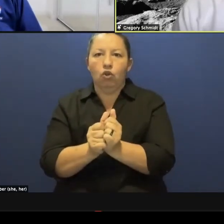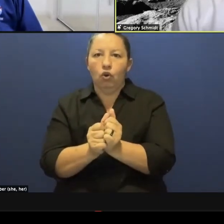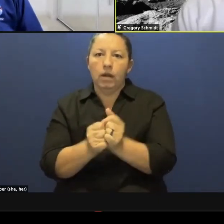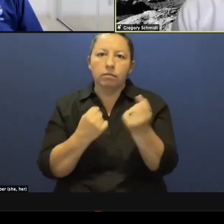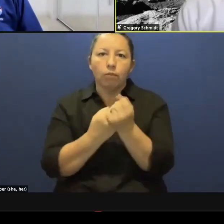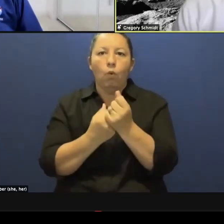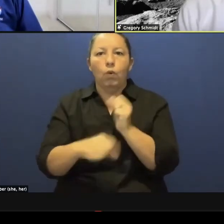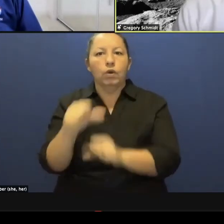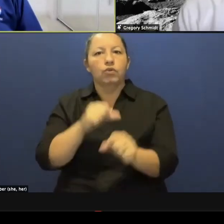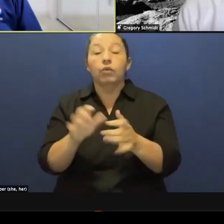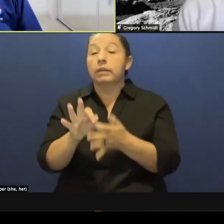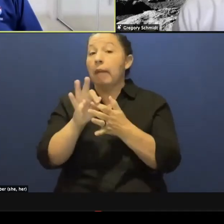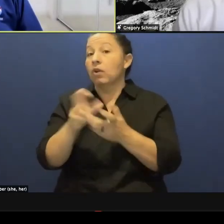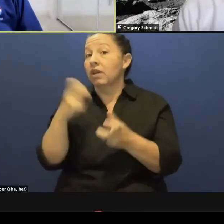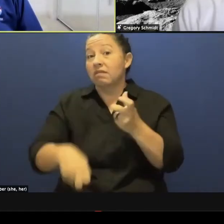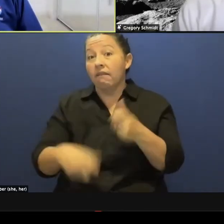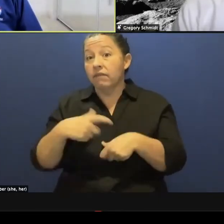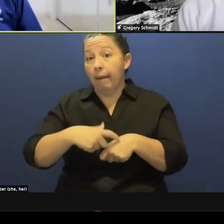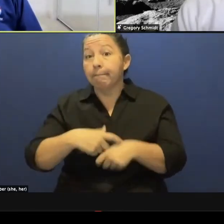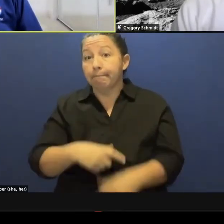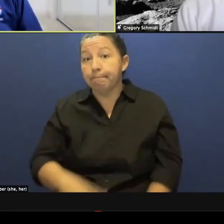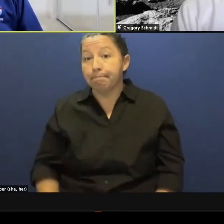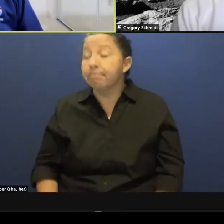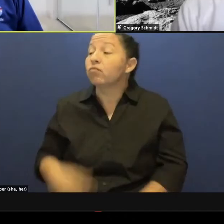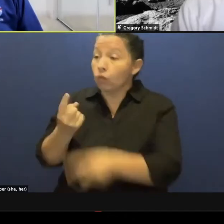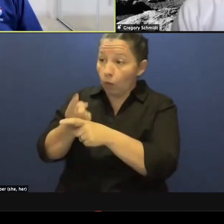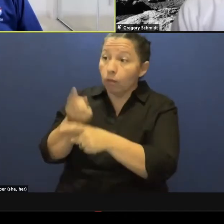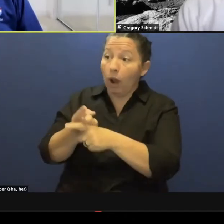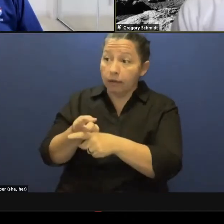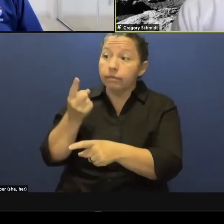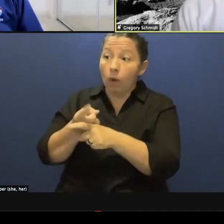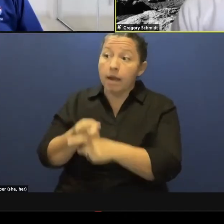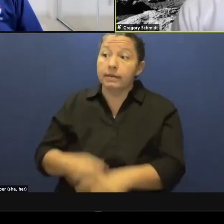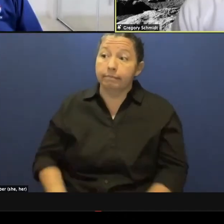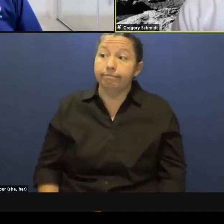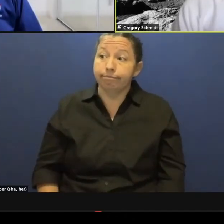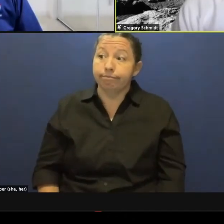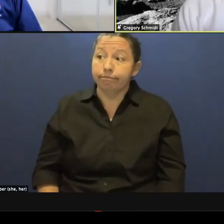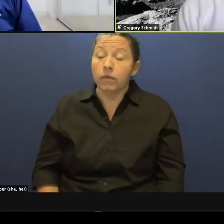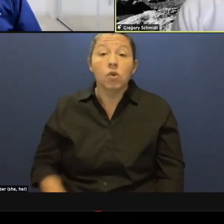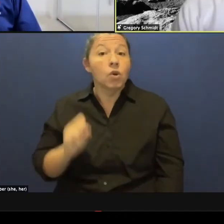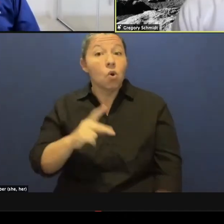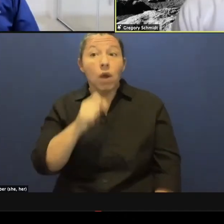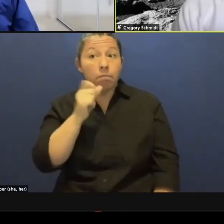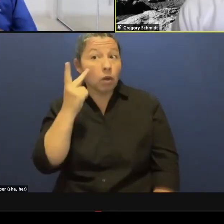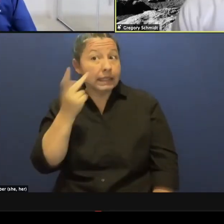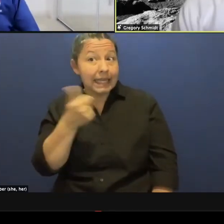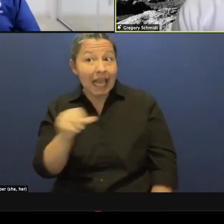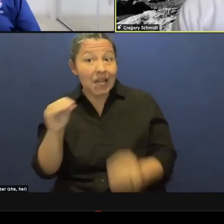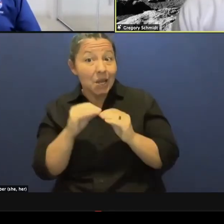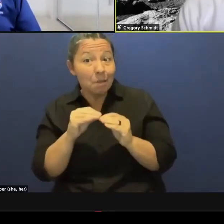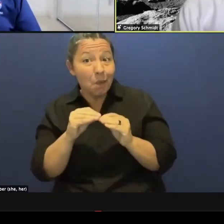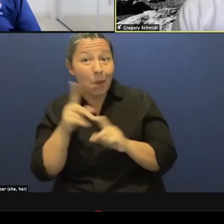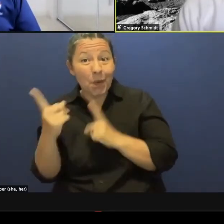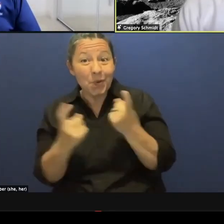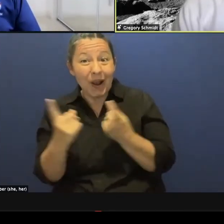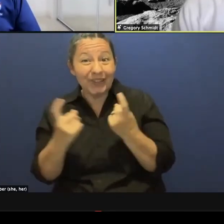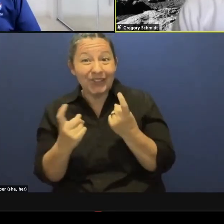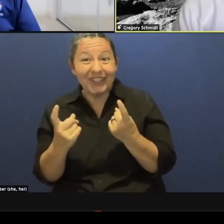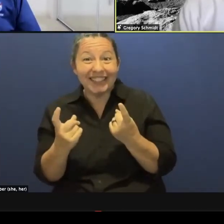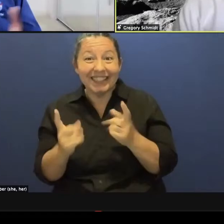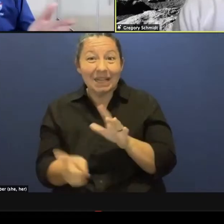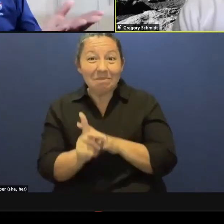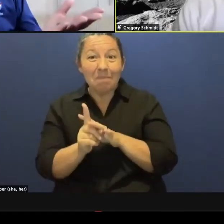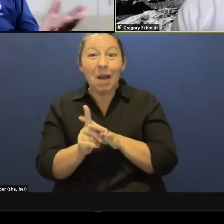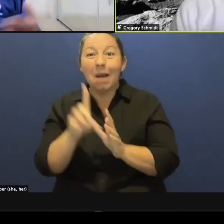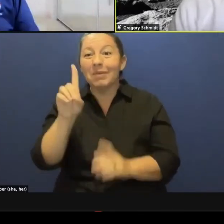times. That's right. That's right. Well, I'm not seeing any more questions. So